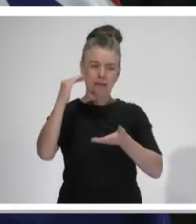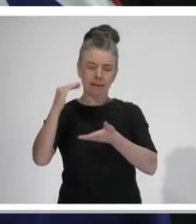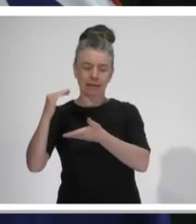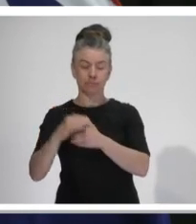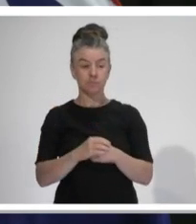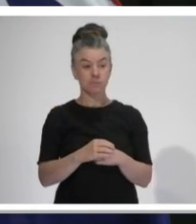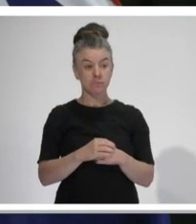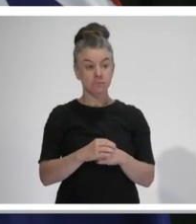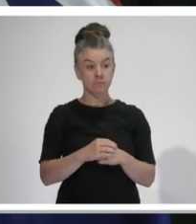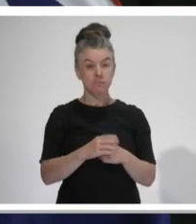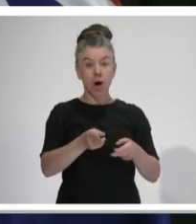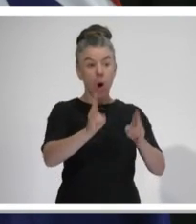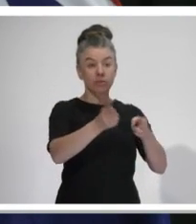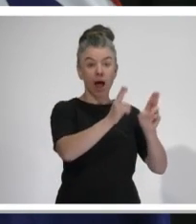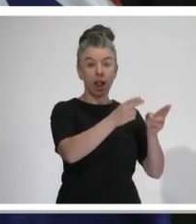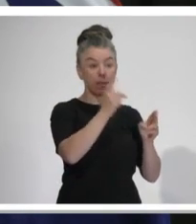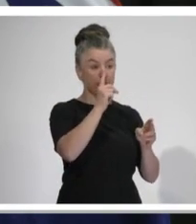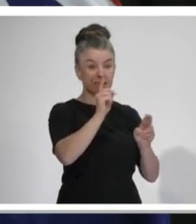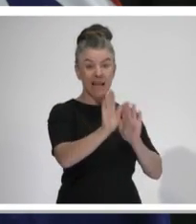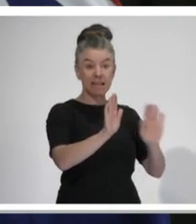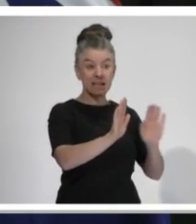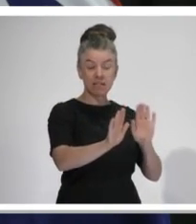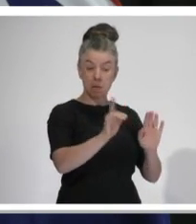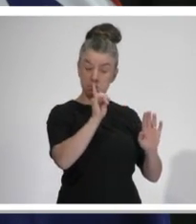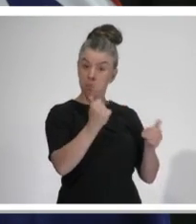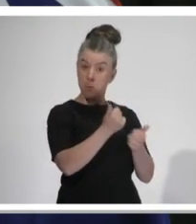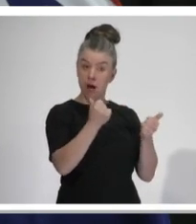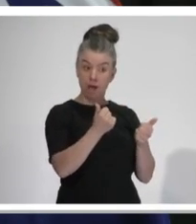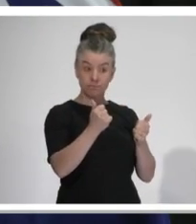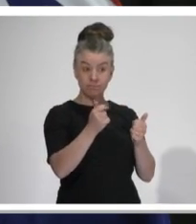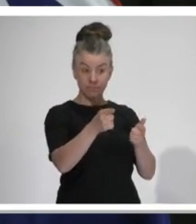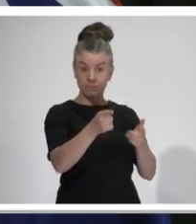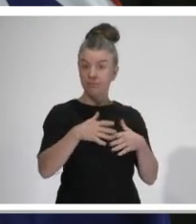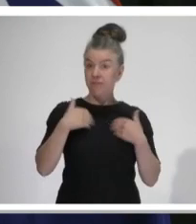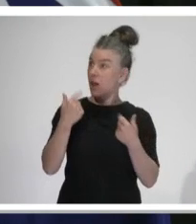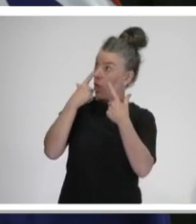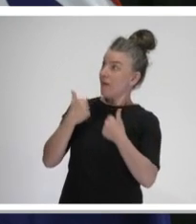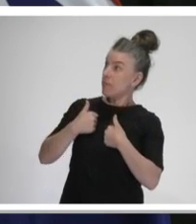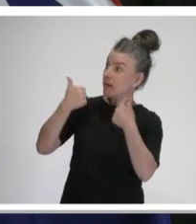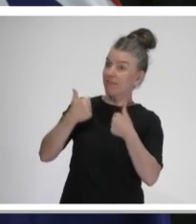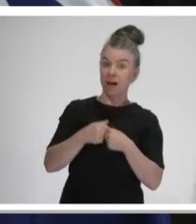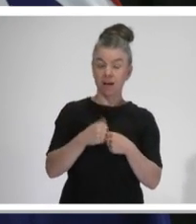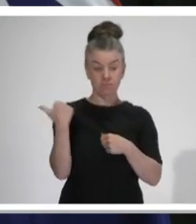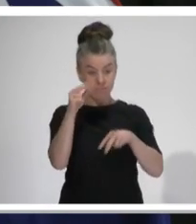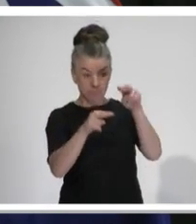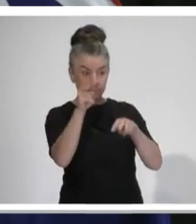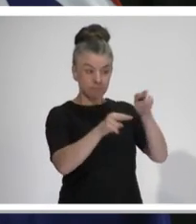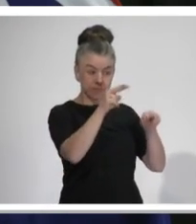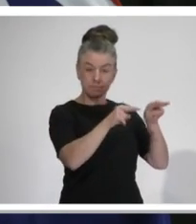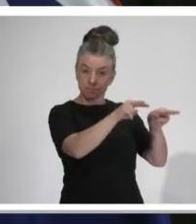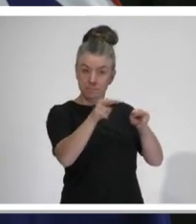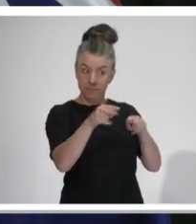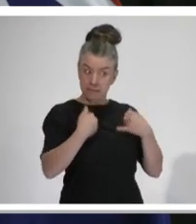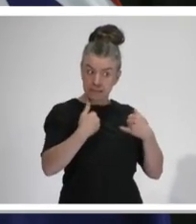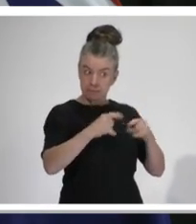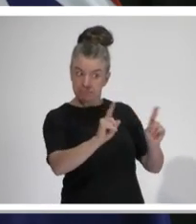is it continues to work relatively well. People are being looked after, and they are being assessed and monitored as we